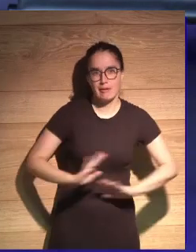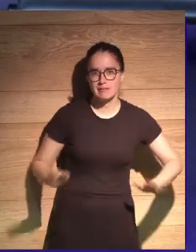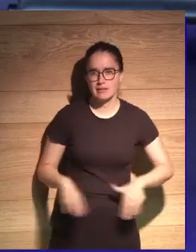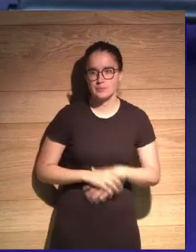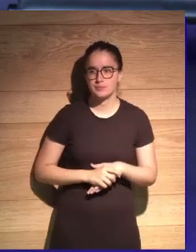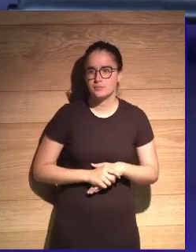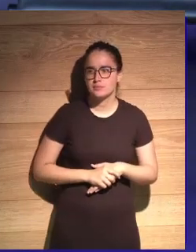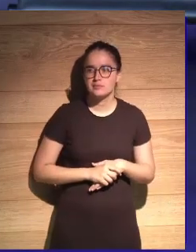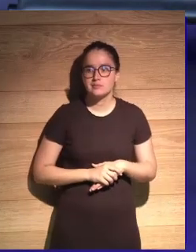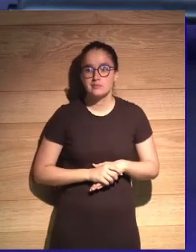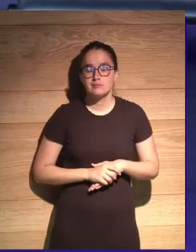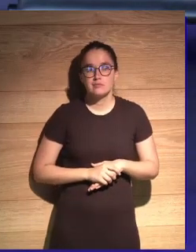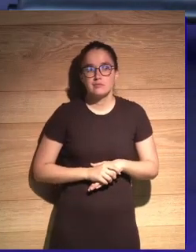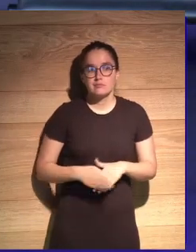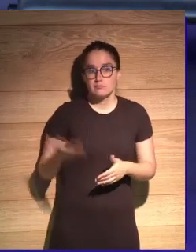relevant.